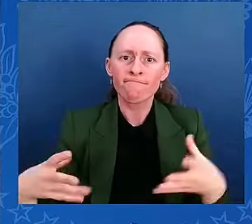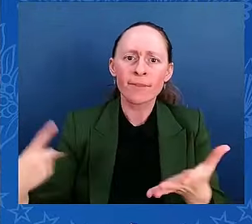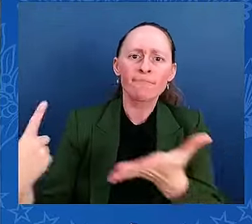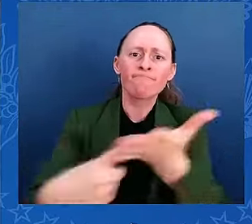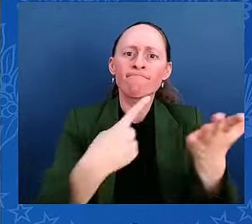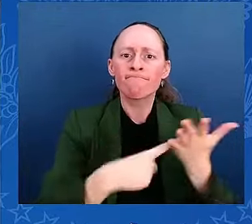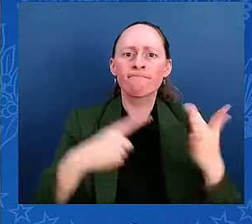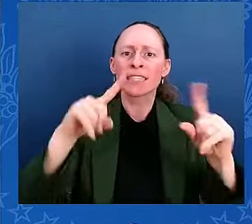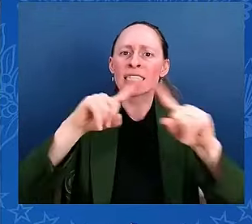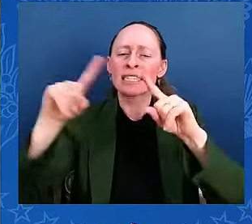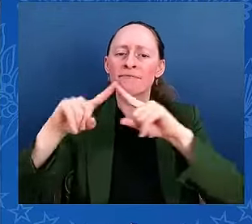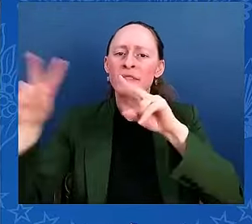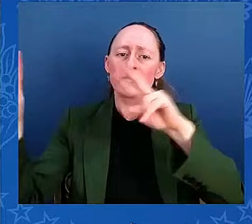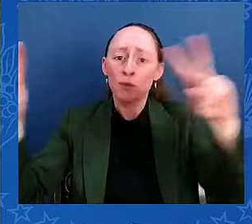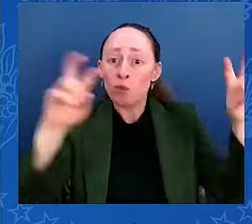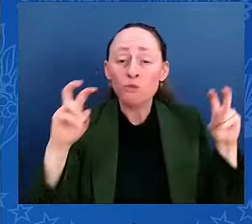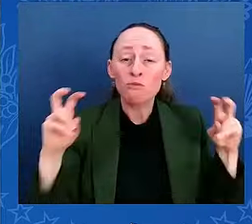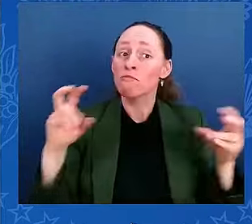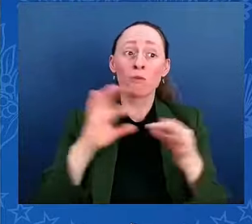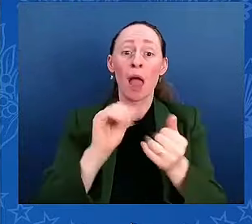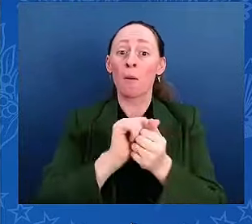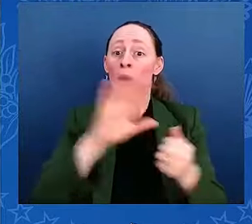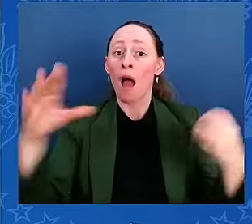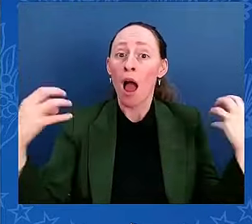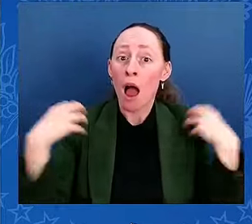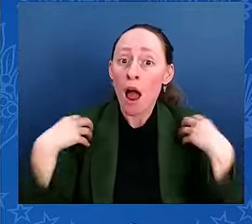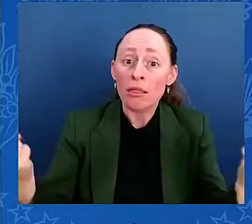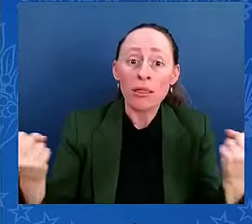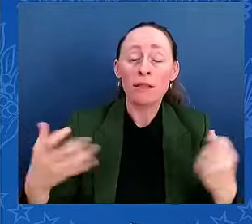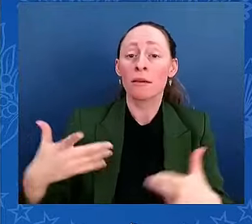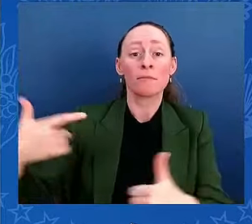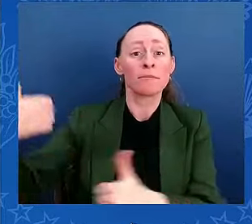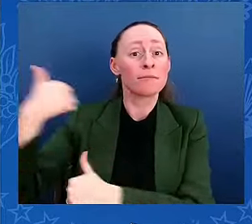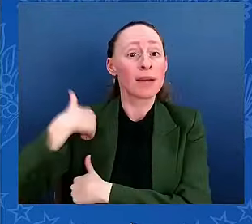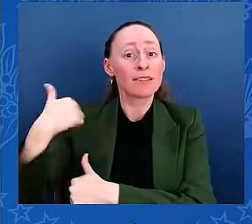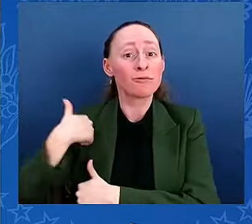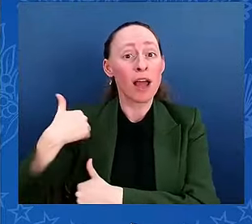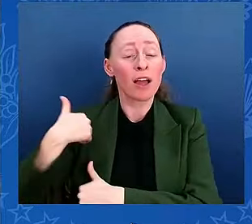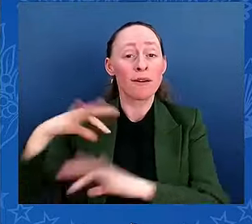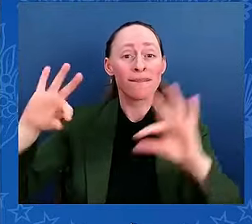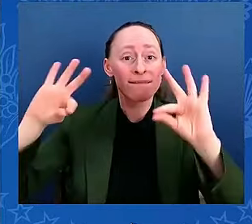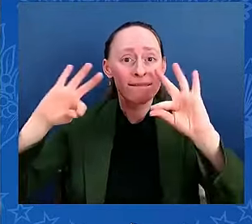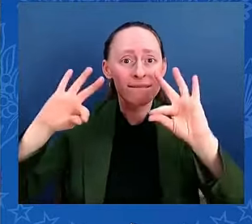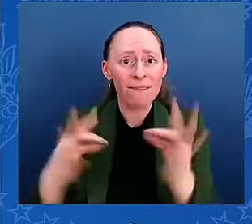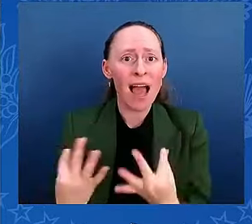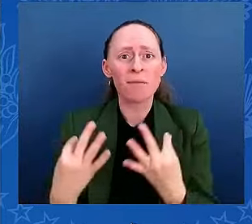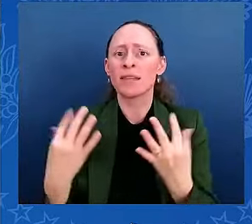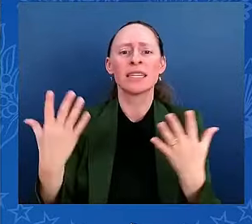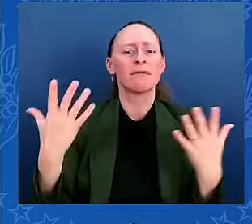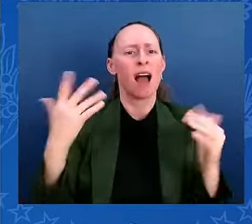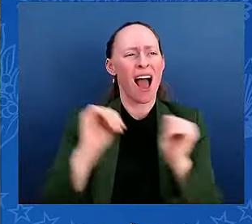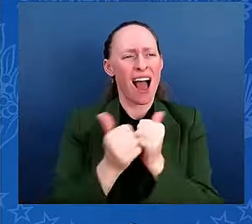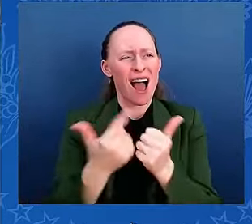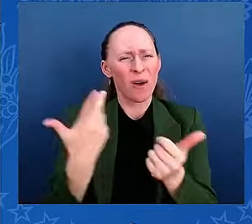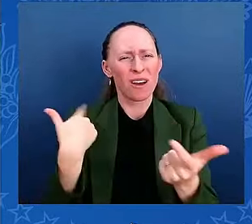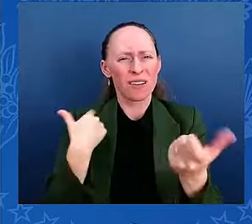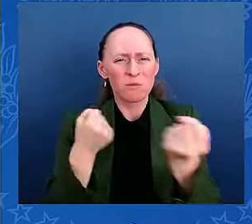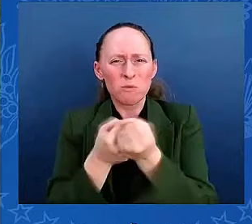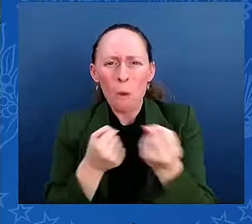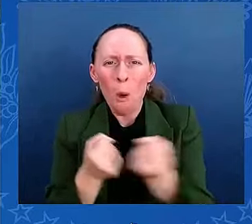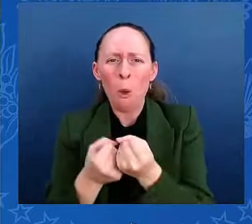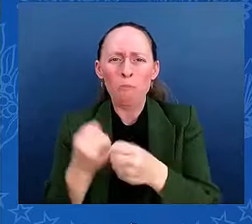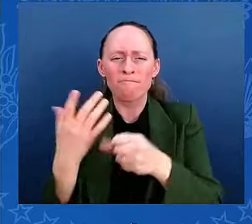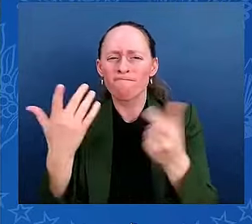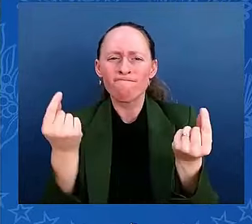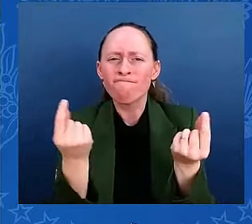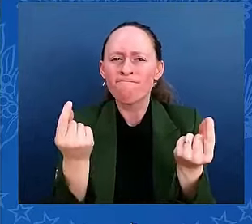To hear from military families about how we can support them, to uplift community college students, and